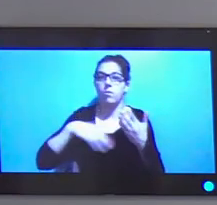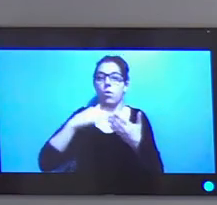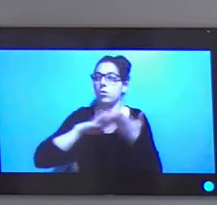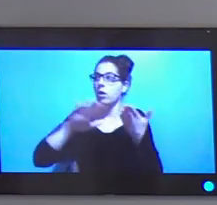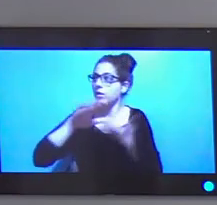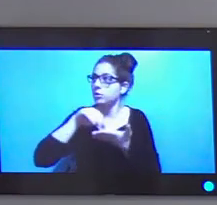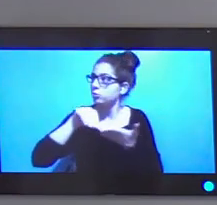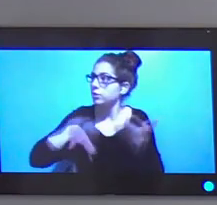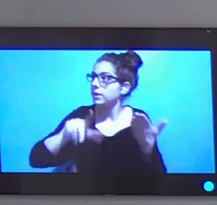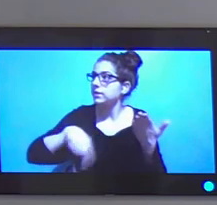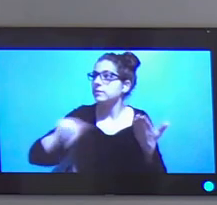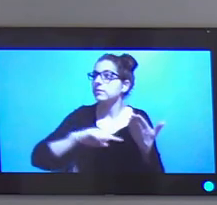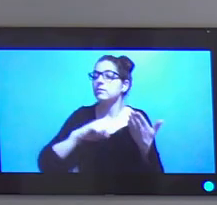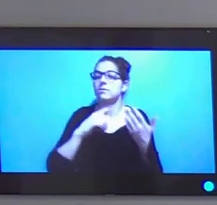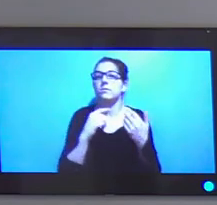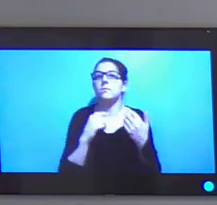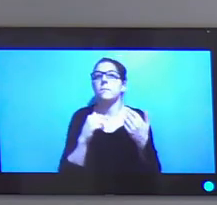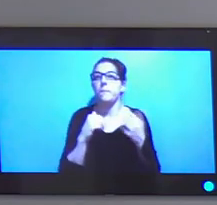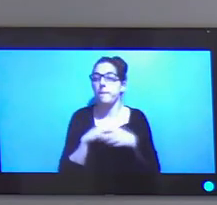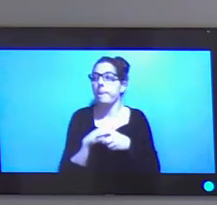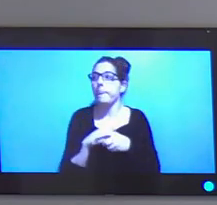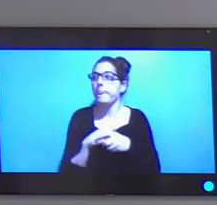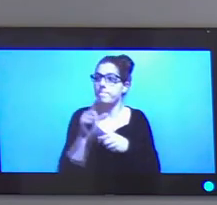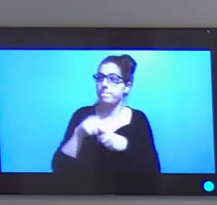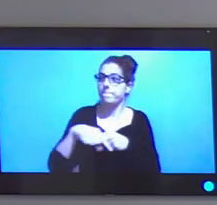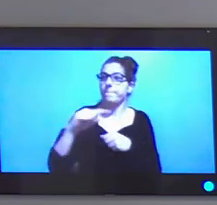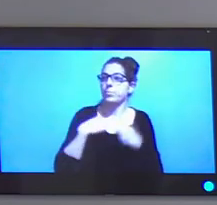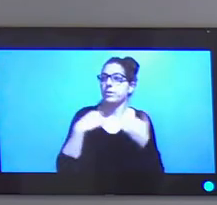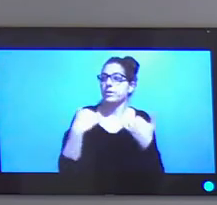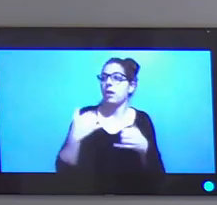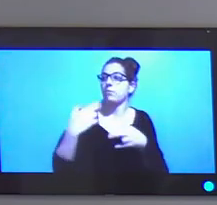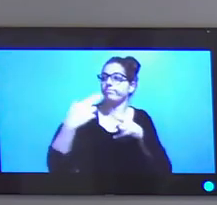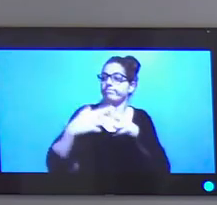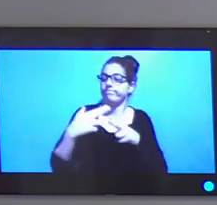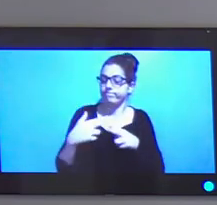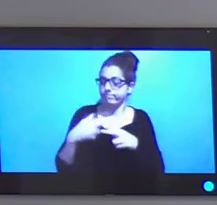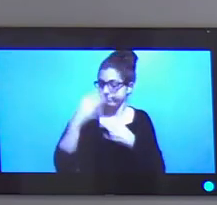students, for those that we now name in our hearts to you, O Lord.